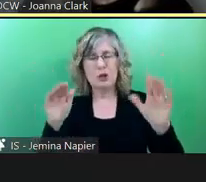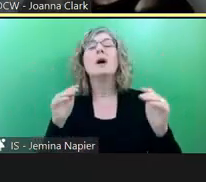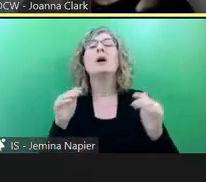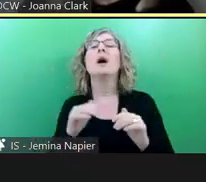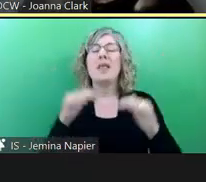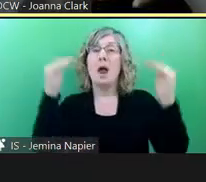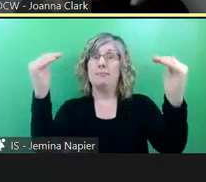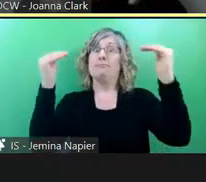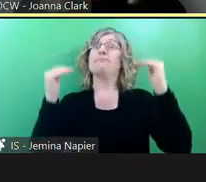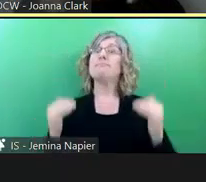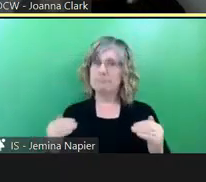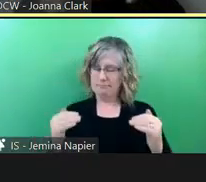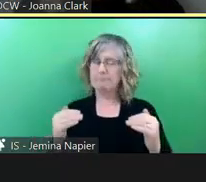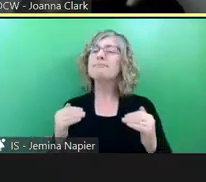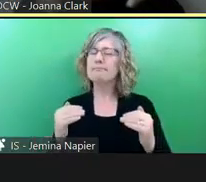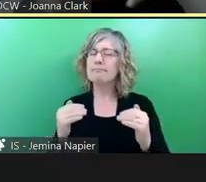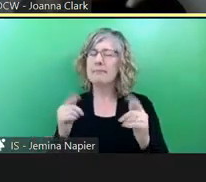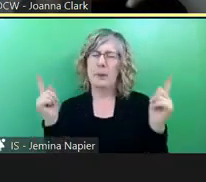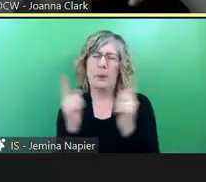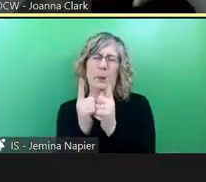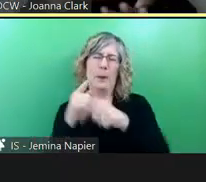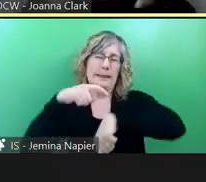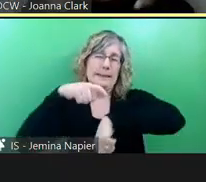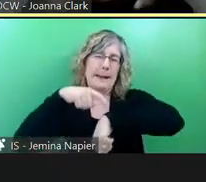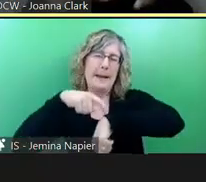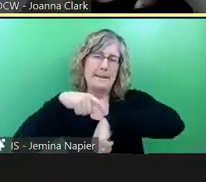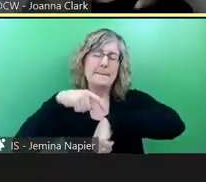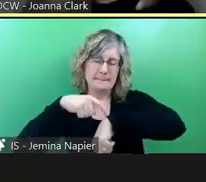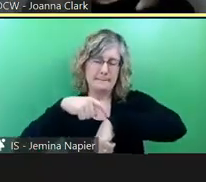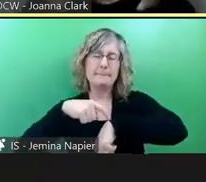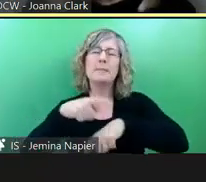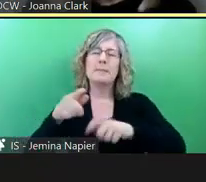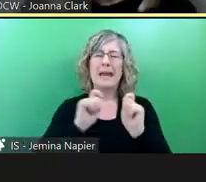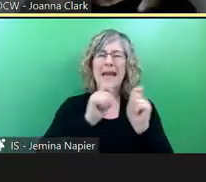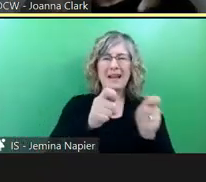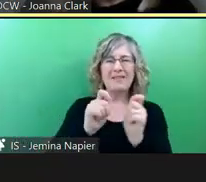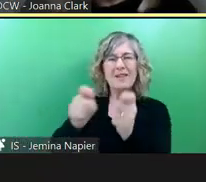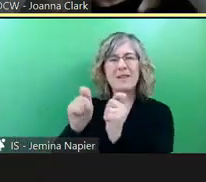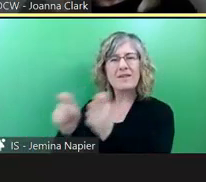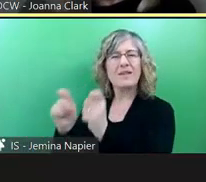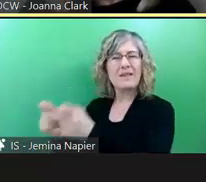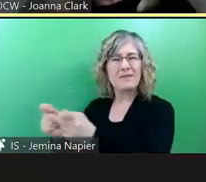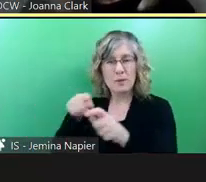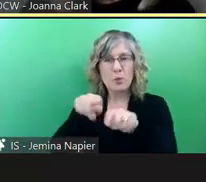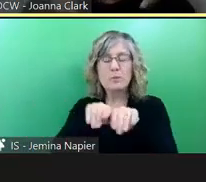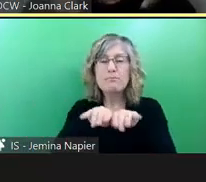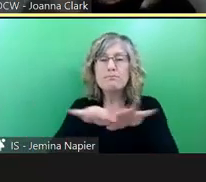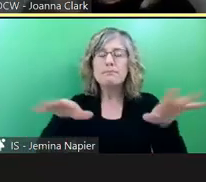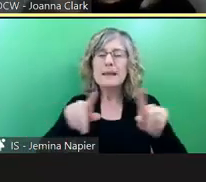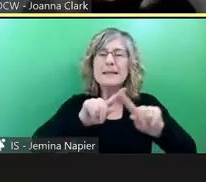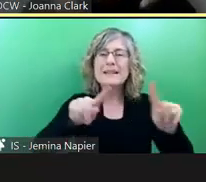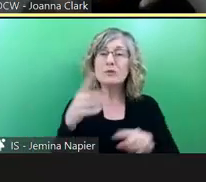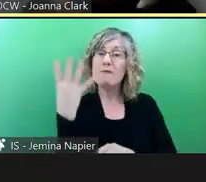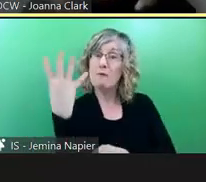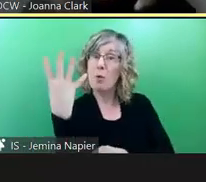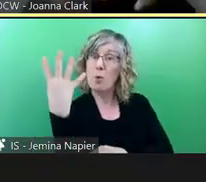short session, and you'll all be allocated a group, a breakout group. There will be 4